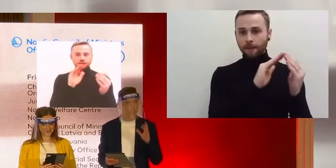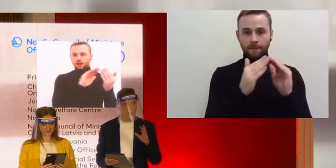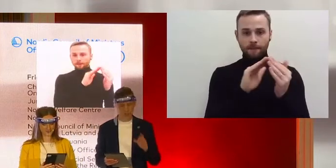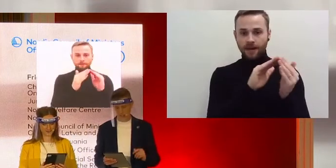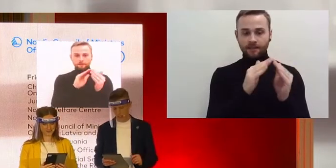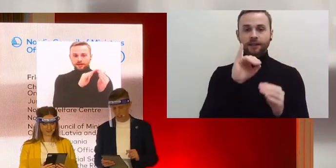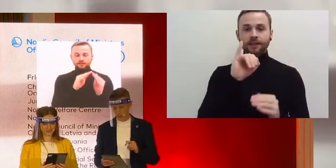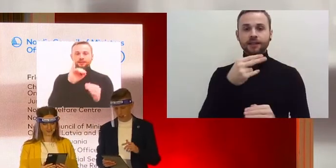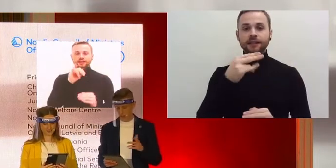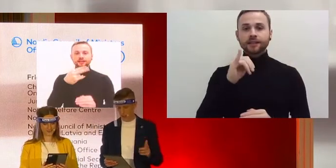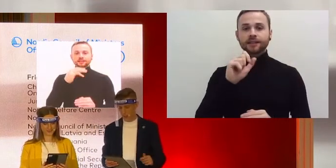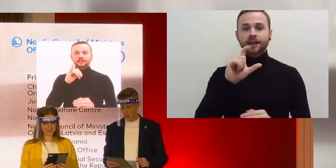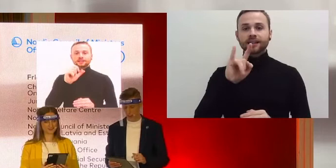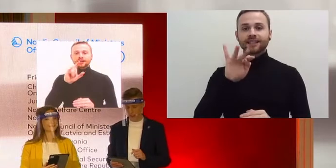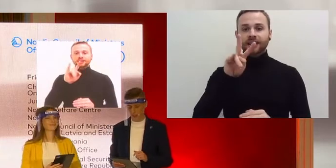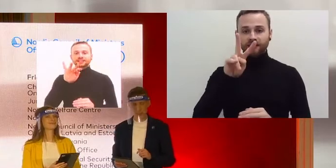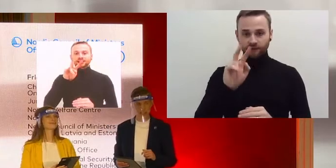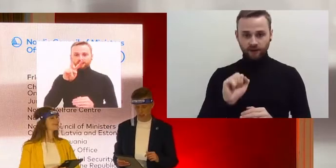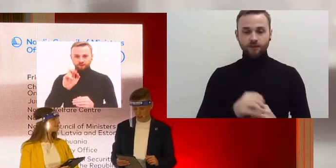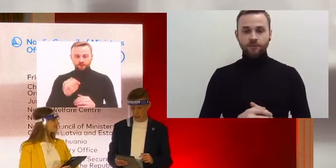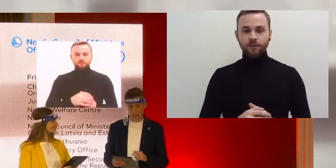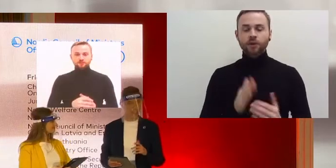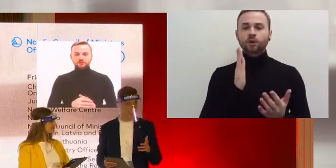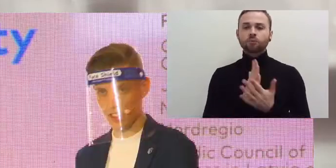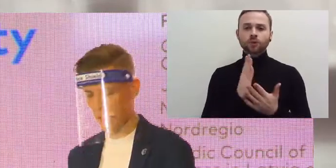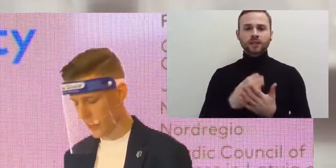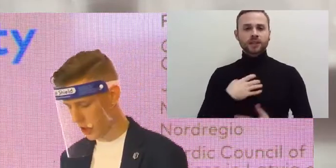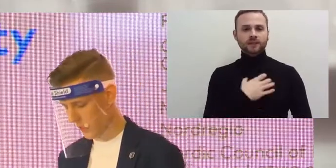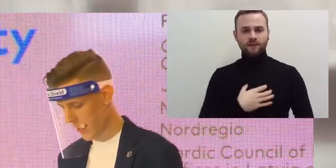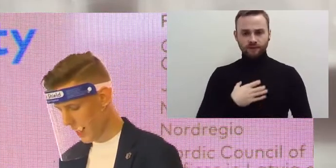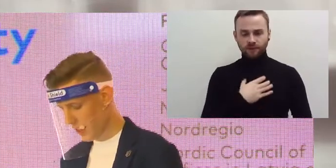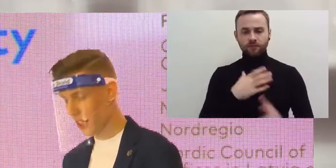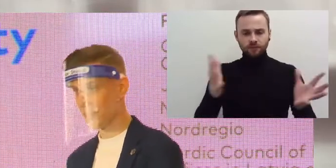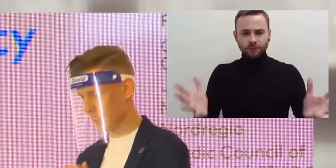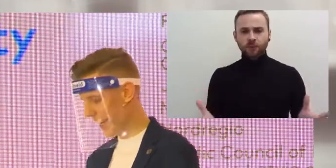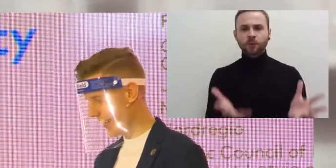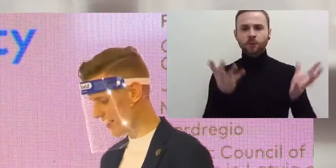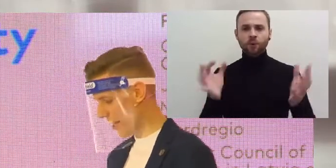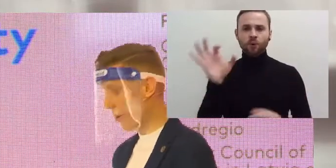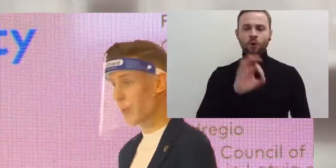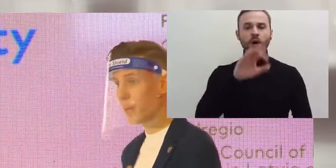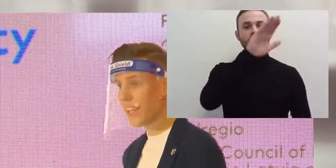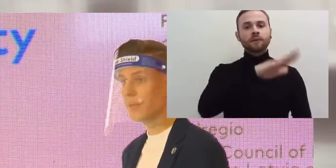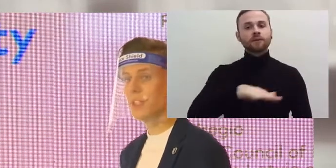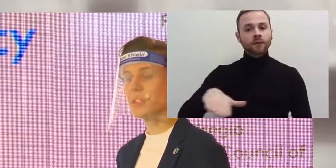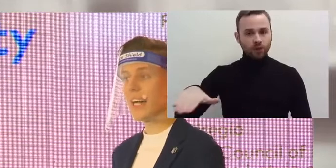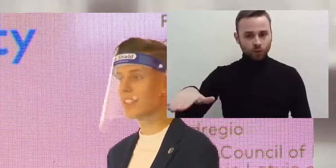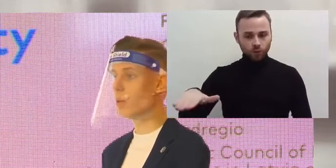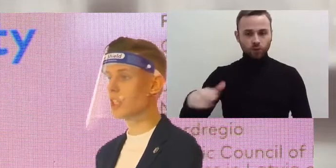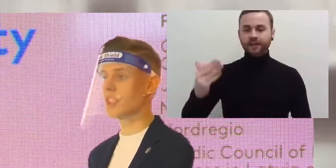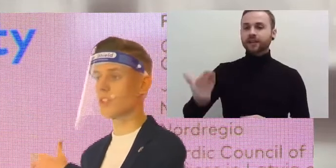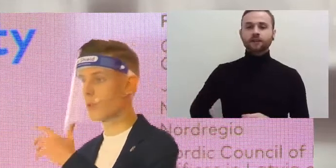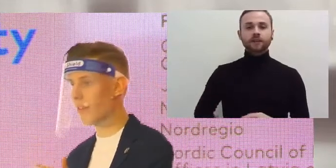the local level, using the UN Convention of the Rights of the Child as its foundation. So, dear guests, we welcome you to